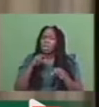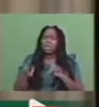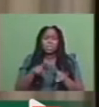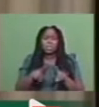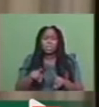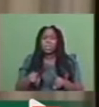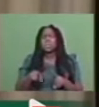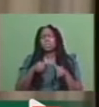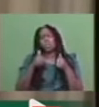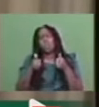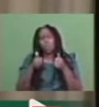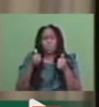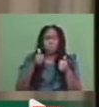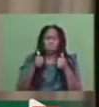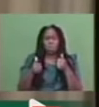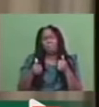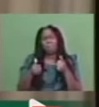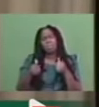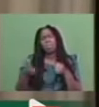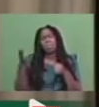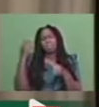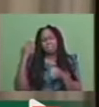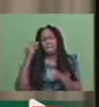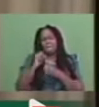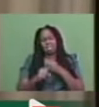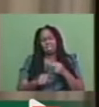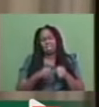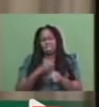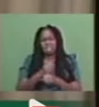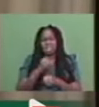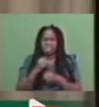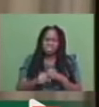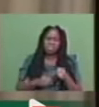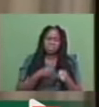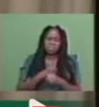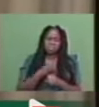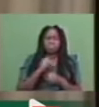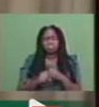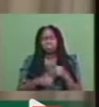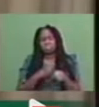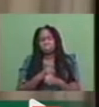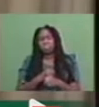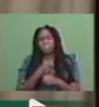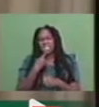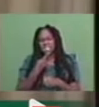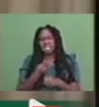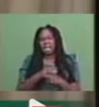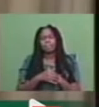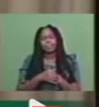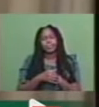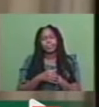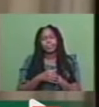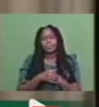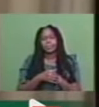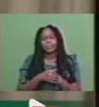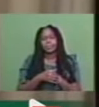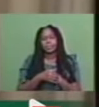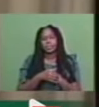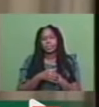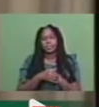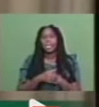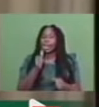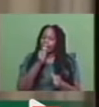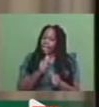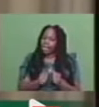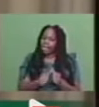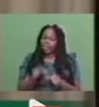several years." This is what the Spotlight held recently at the Spotlight. First time admitting, every time coming